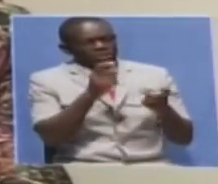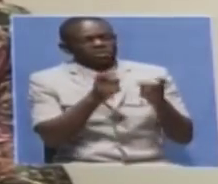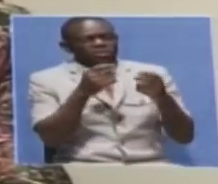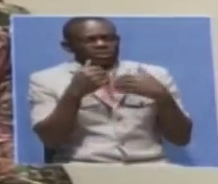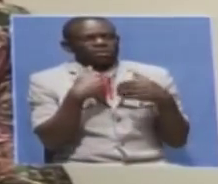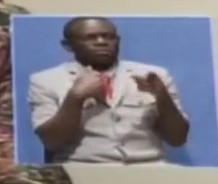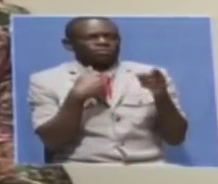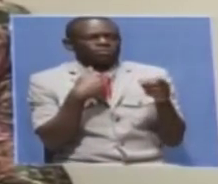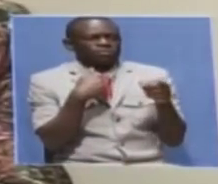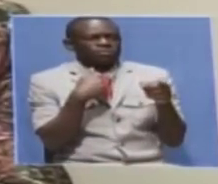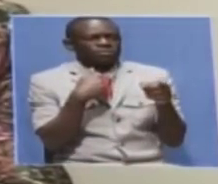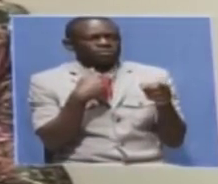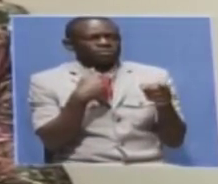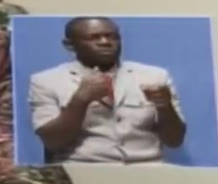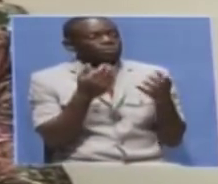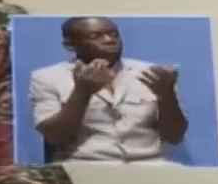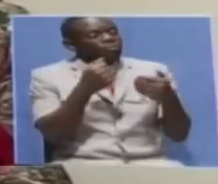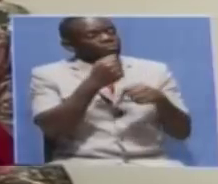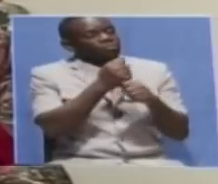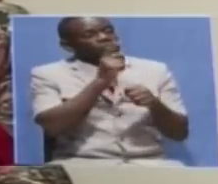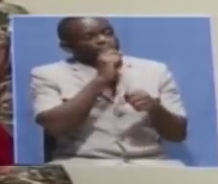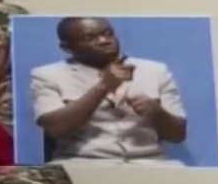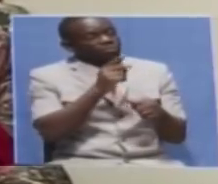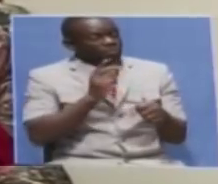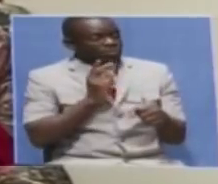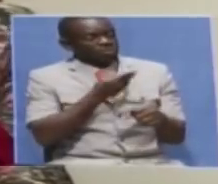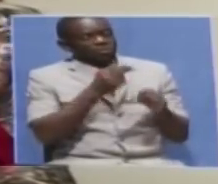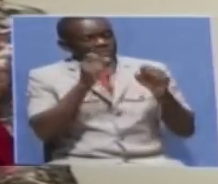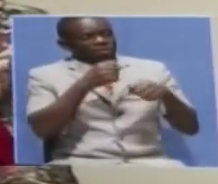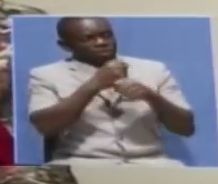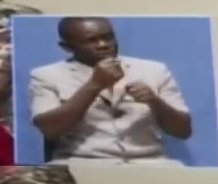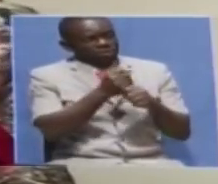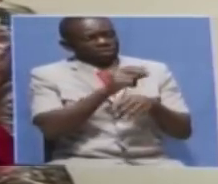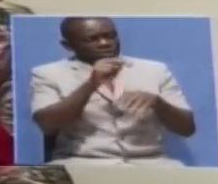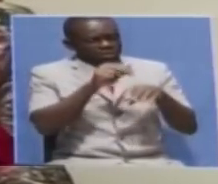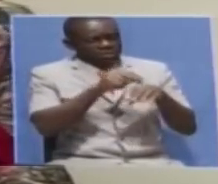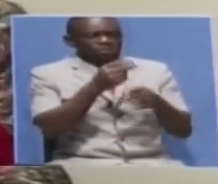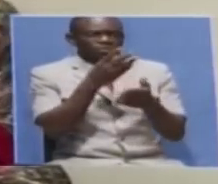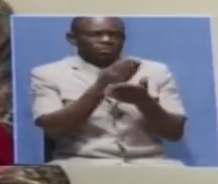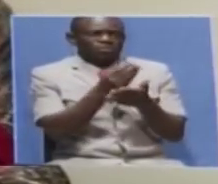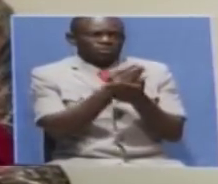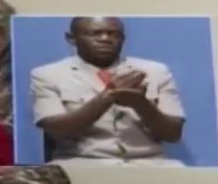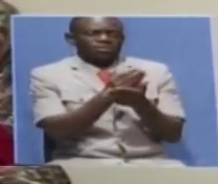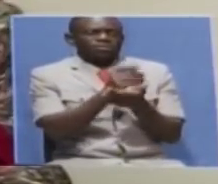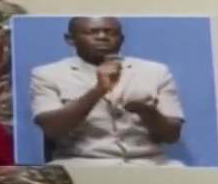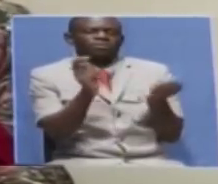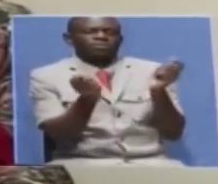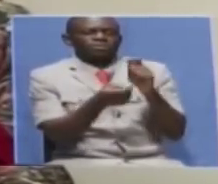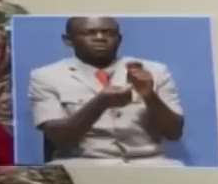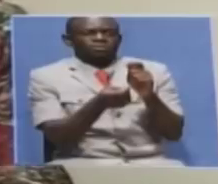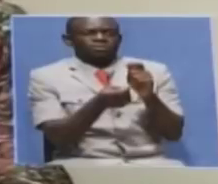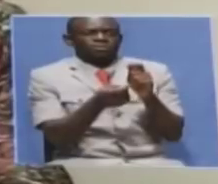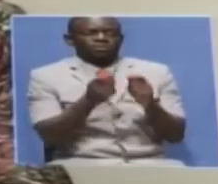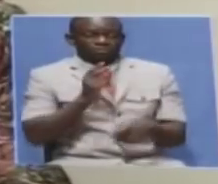also to make sure that we can bring about the national financial switch. And it is in our cards to make sure that